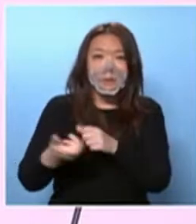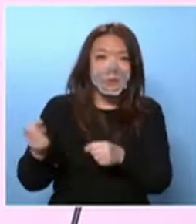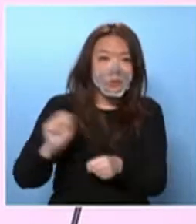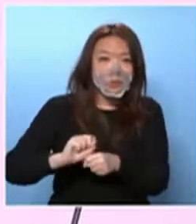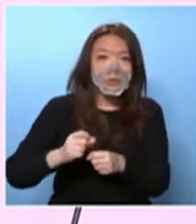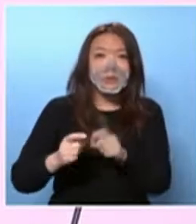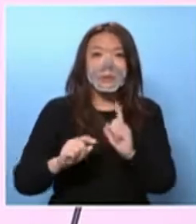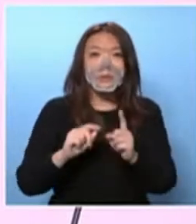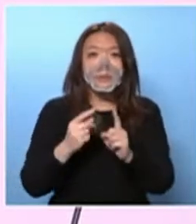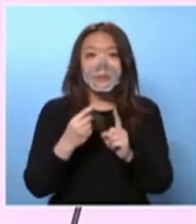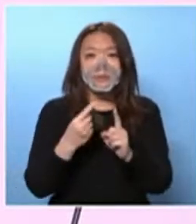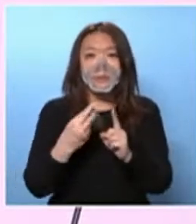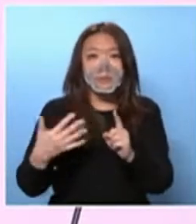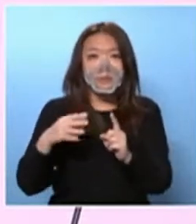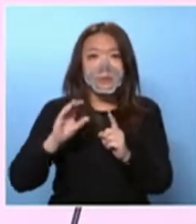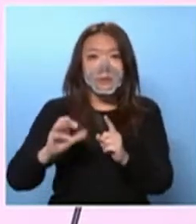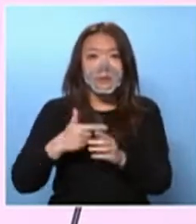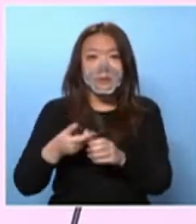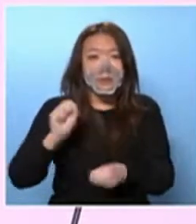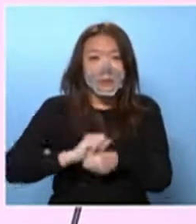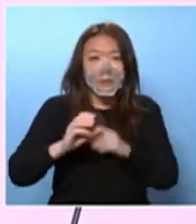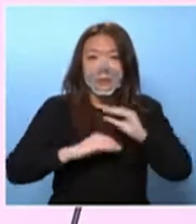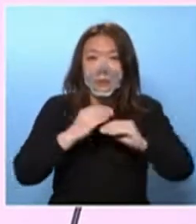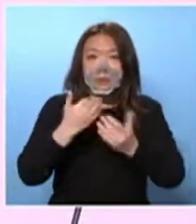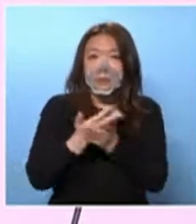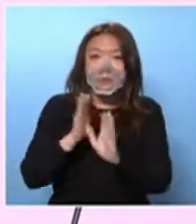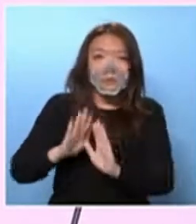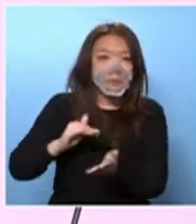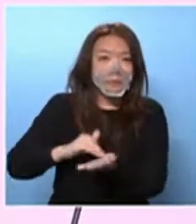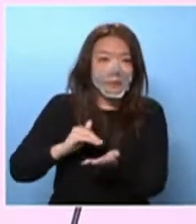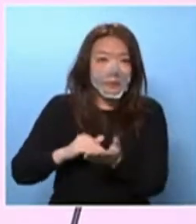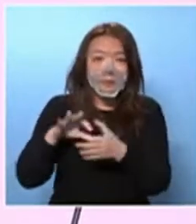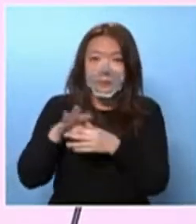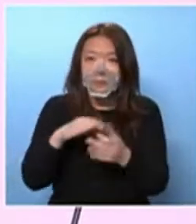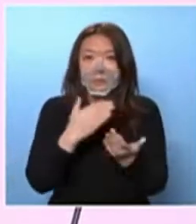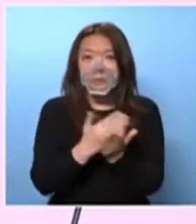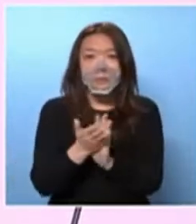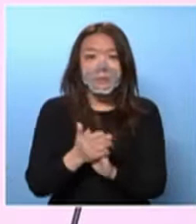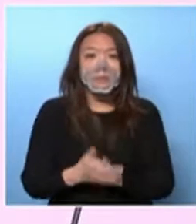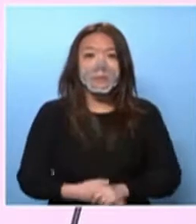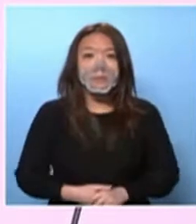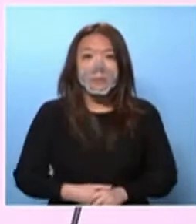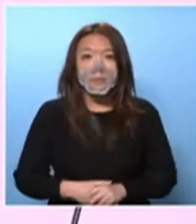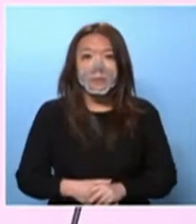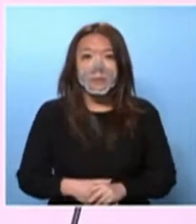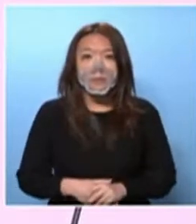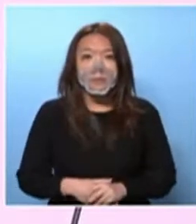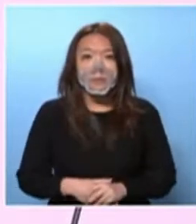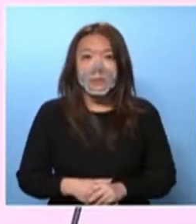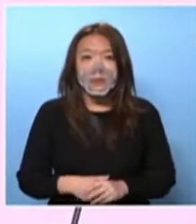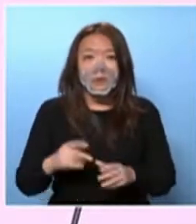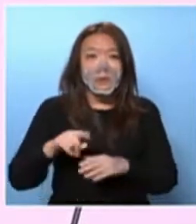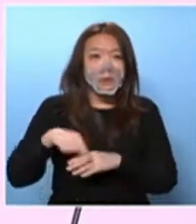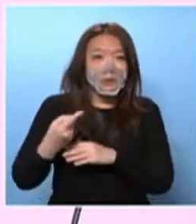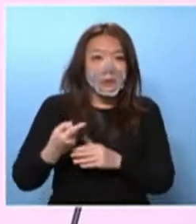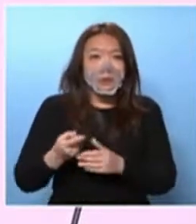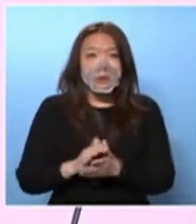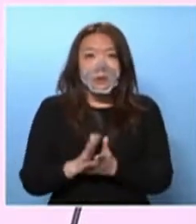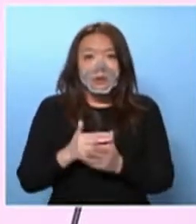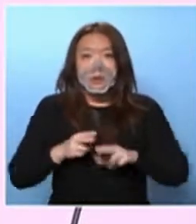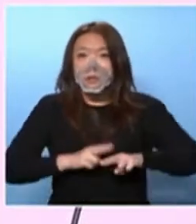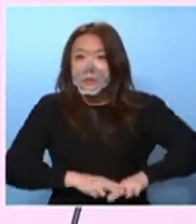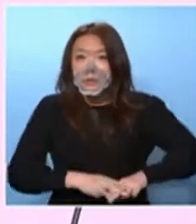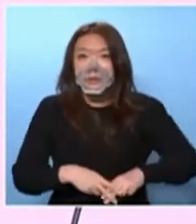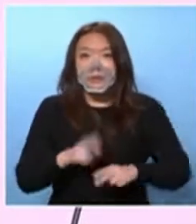raise the community's awareness about hygiene. And E. A further injection of $12 billion into the area for the construction of various